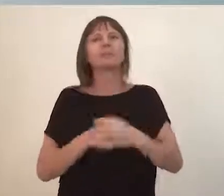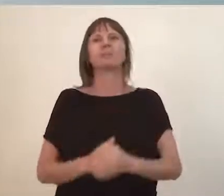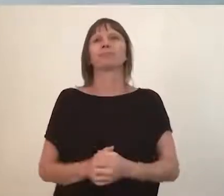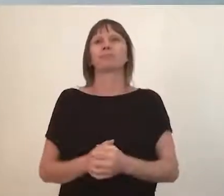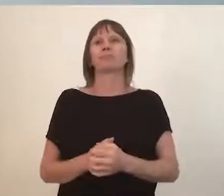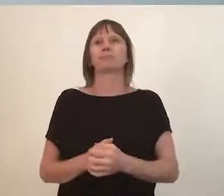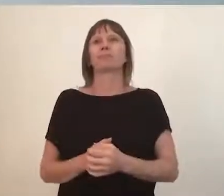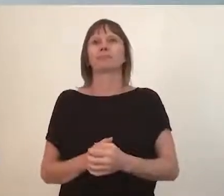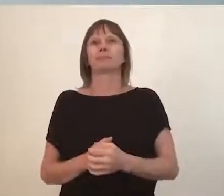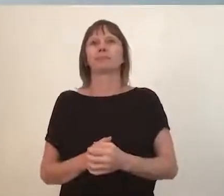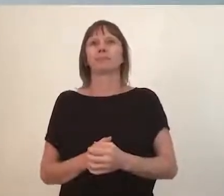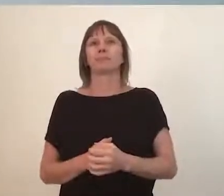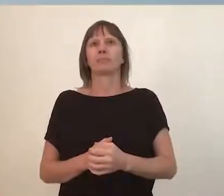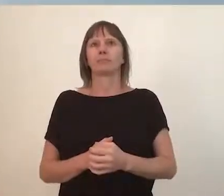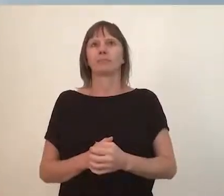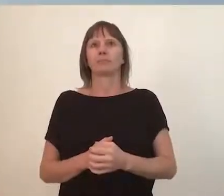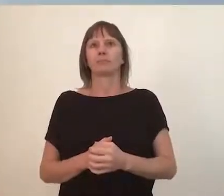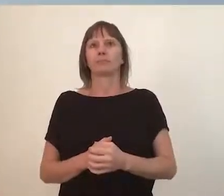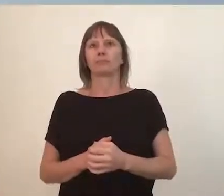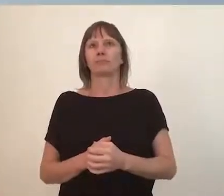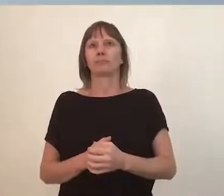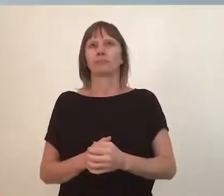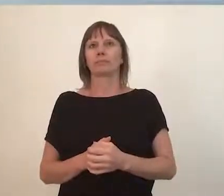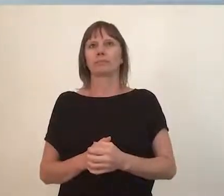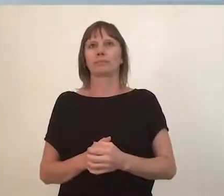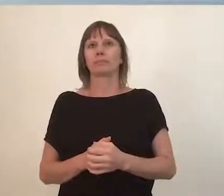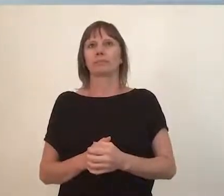And so I'm just gonna blend this in,